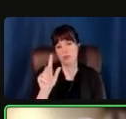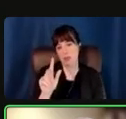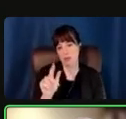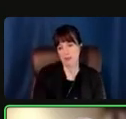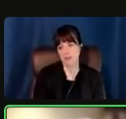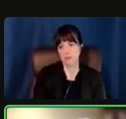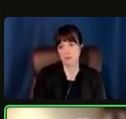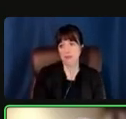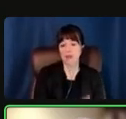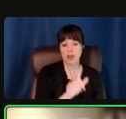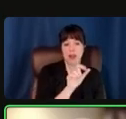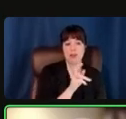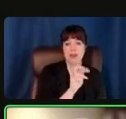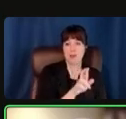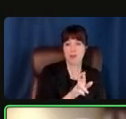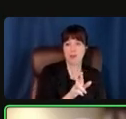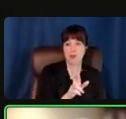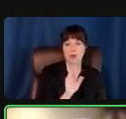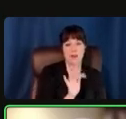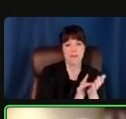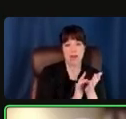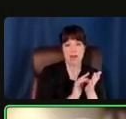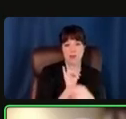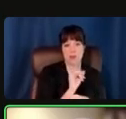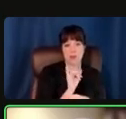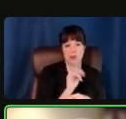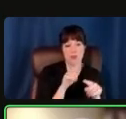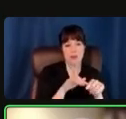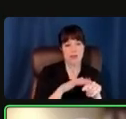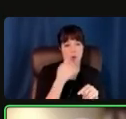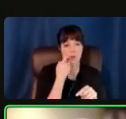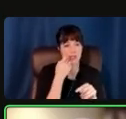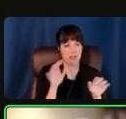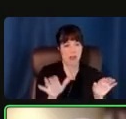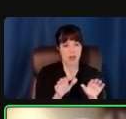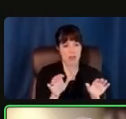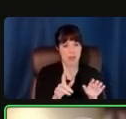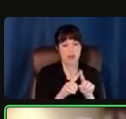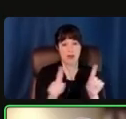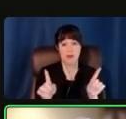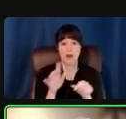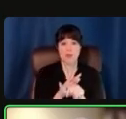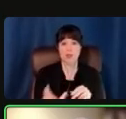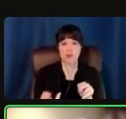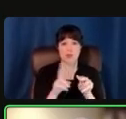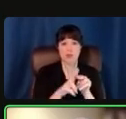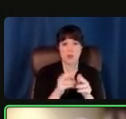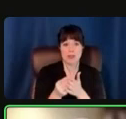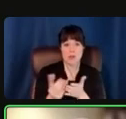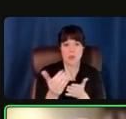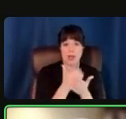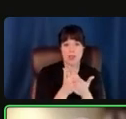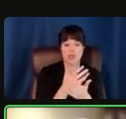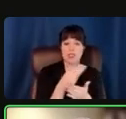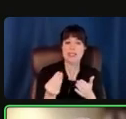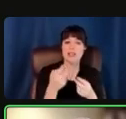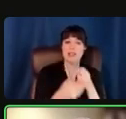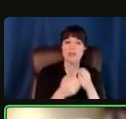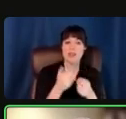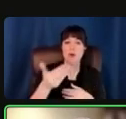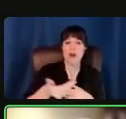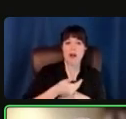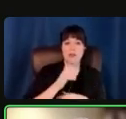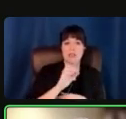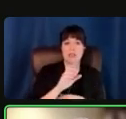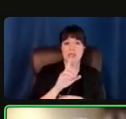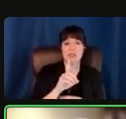2023. Labor and medical insurance are based on recent activity. However, pressure to increase wages and difficulties in hiring CDL